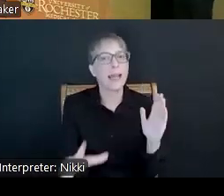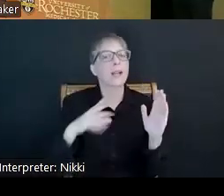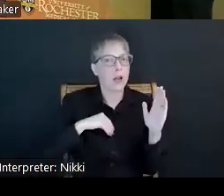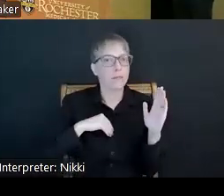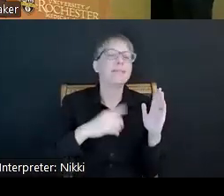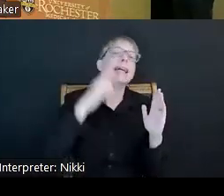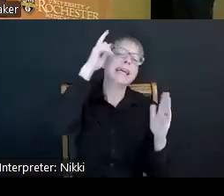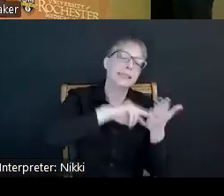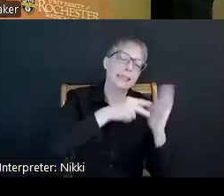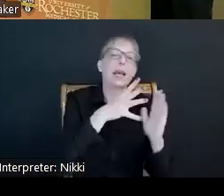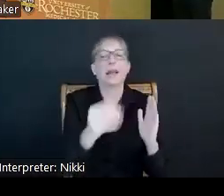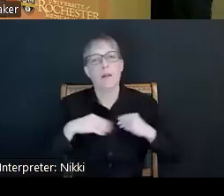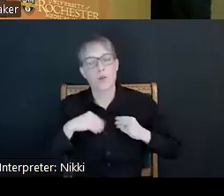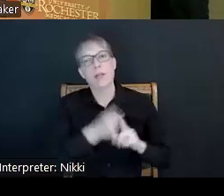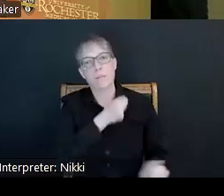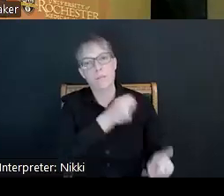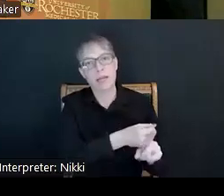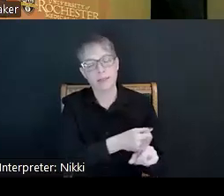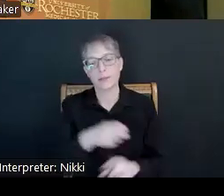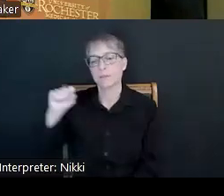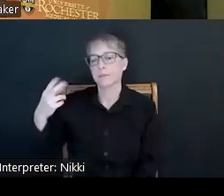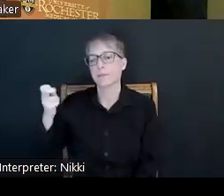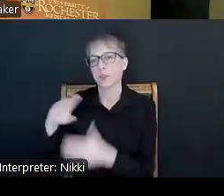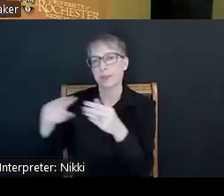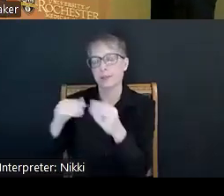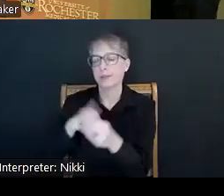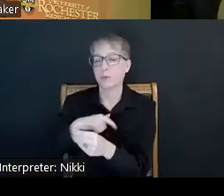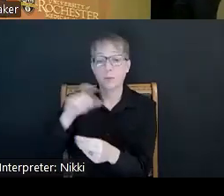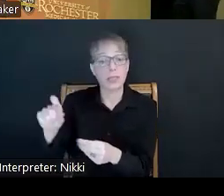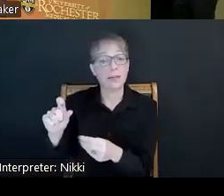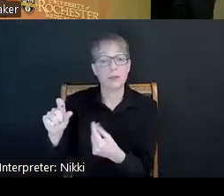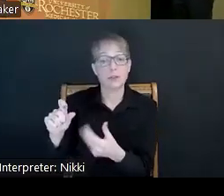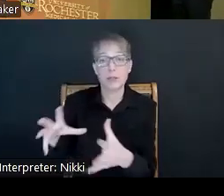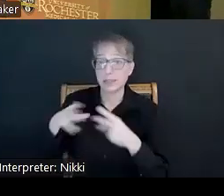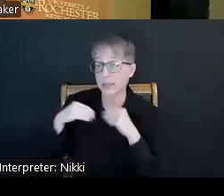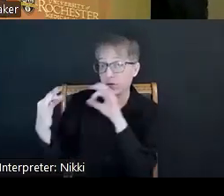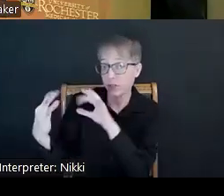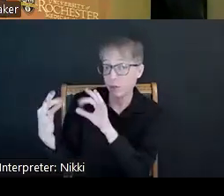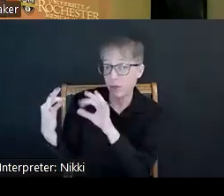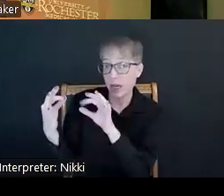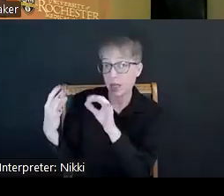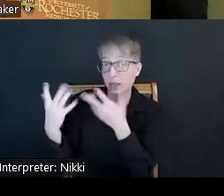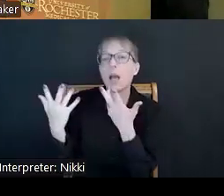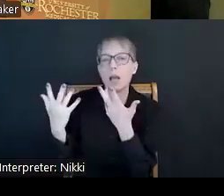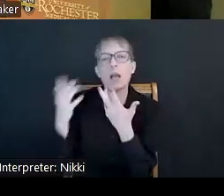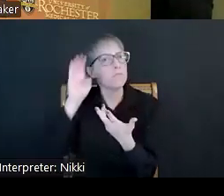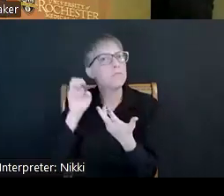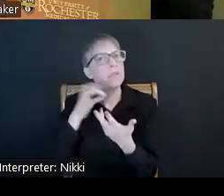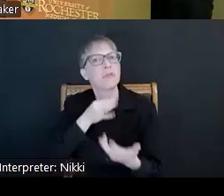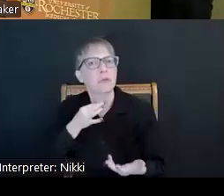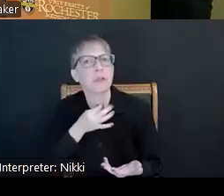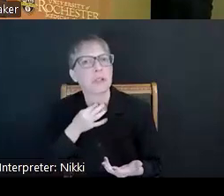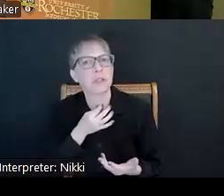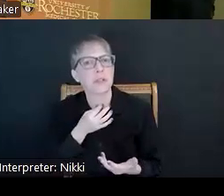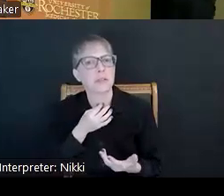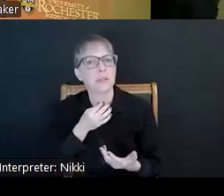have to be willing to ask for feedback. We have to be willing to sidestep defensiveness and lean into curiosity. Some of you might have noticed